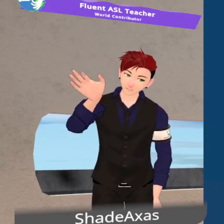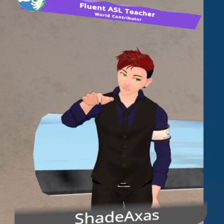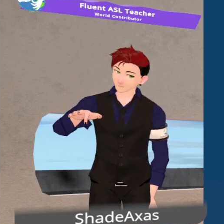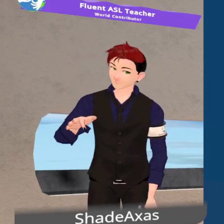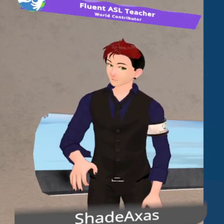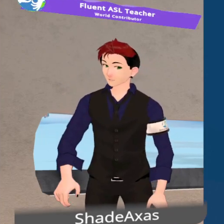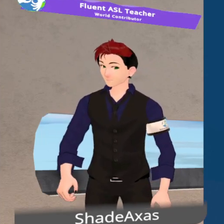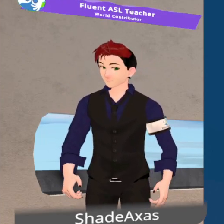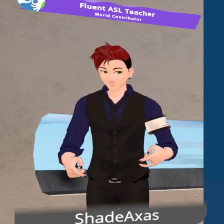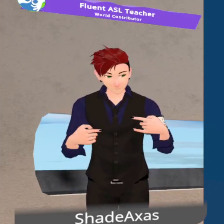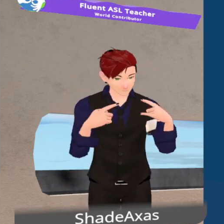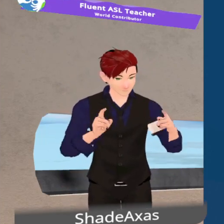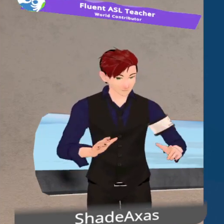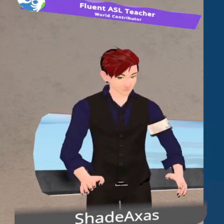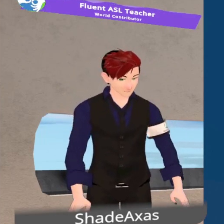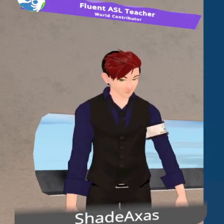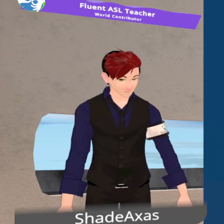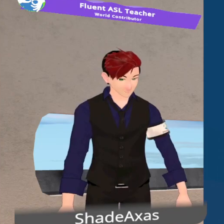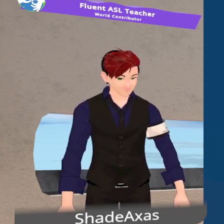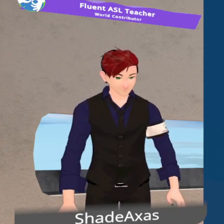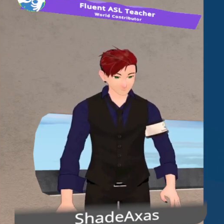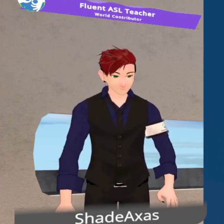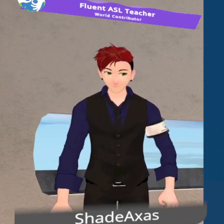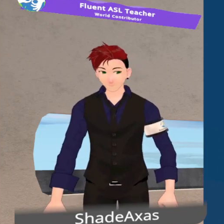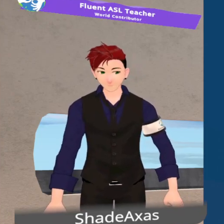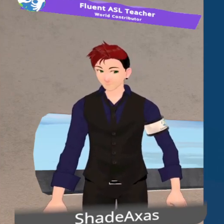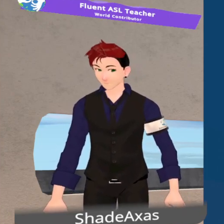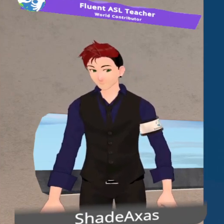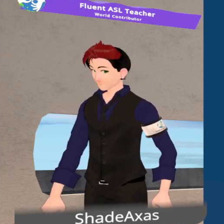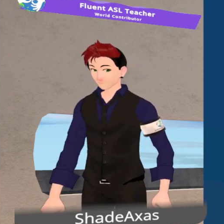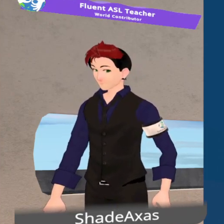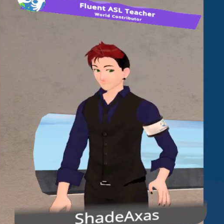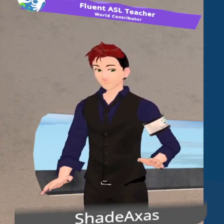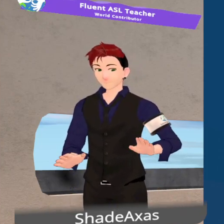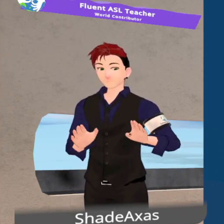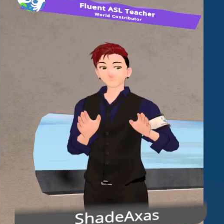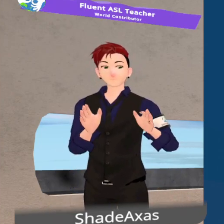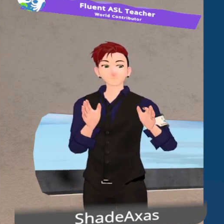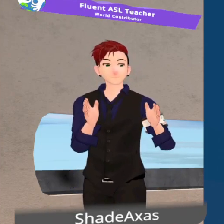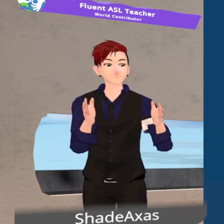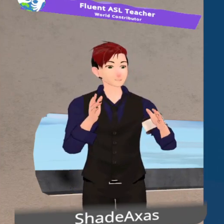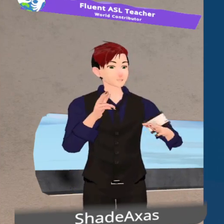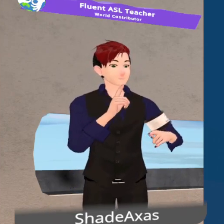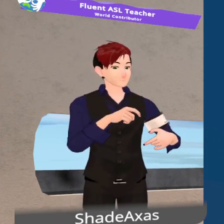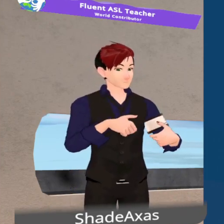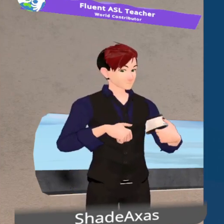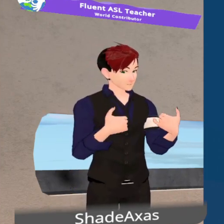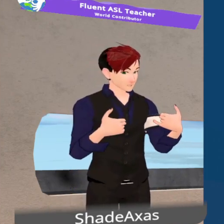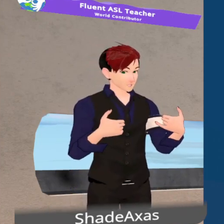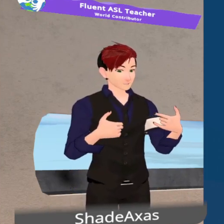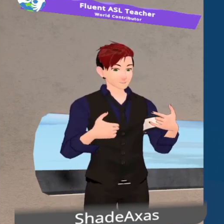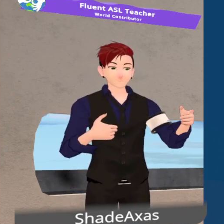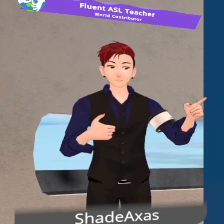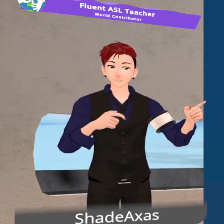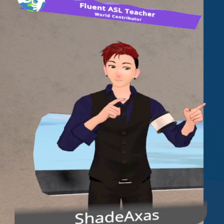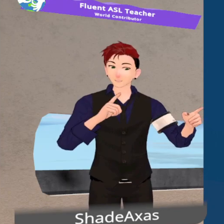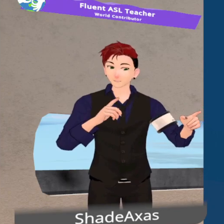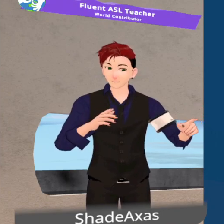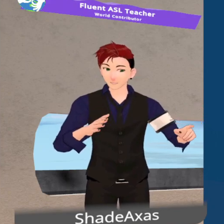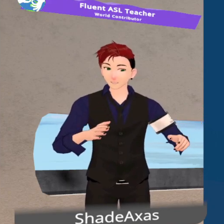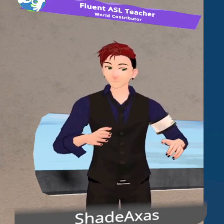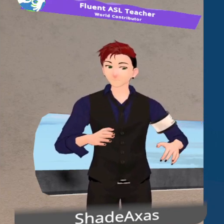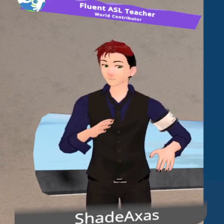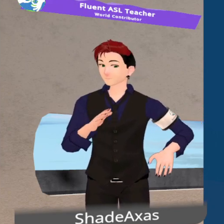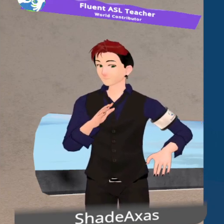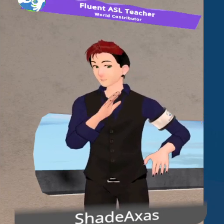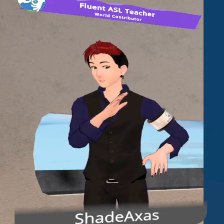DM, hey? Do you think that's going to work? So, Real life, you'd have a deaf